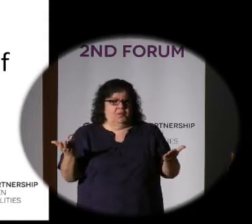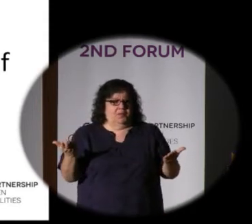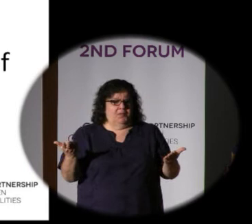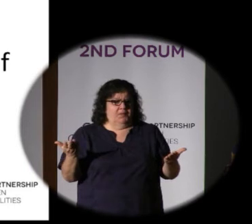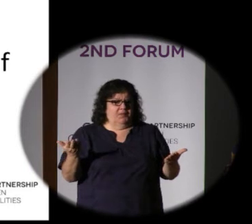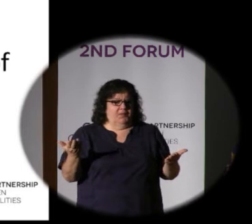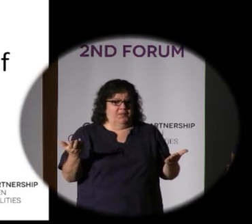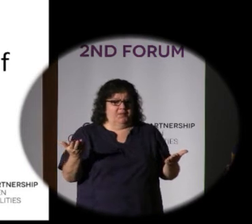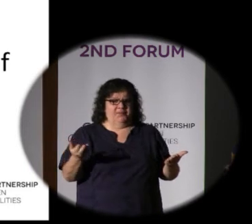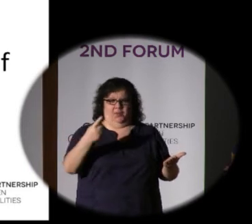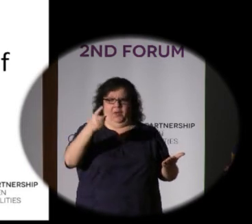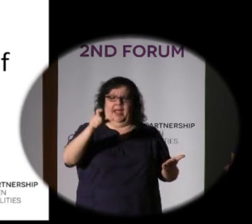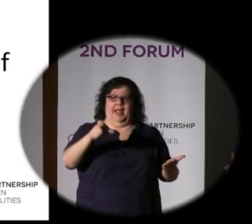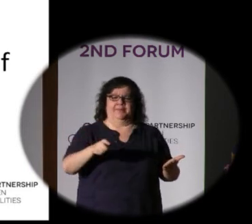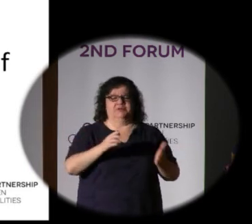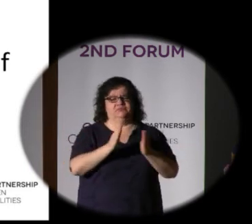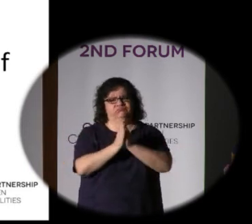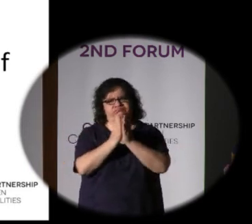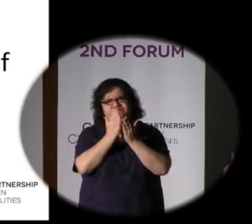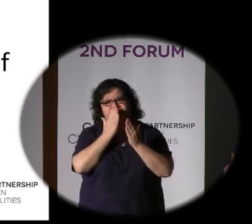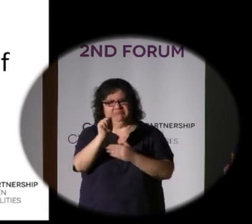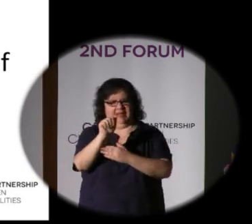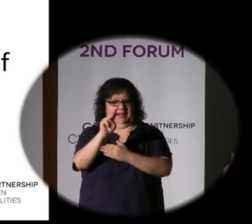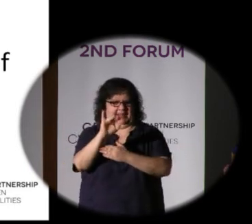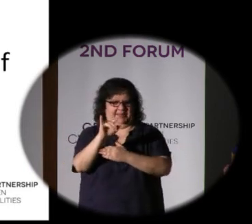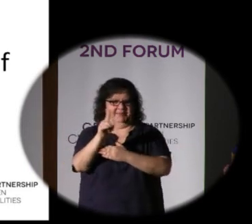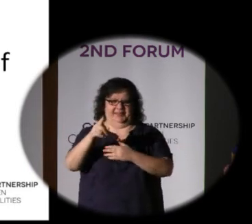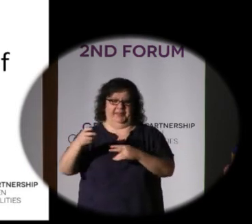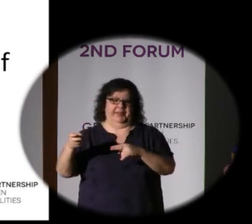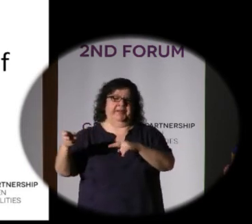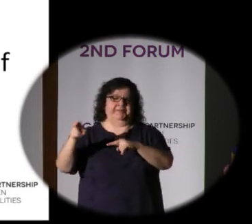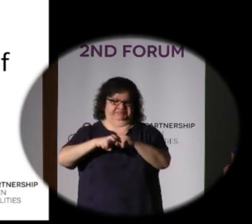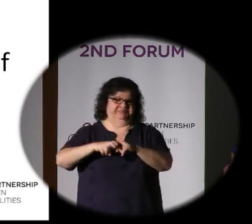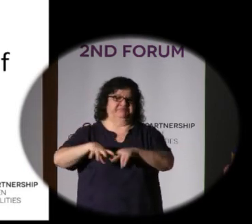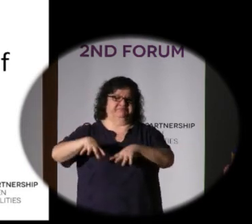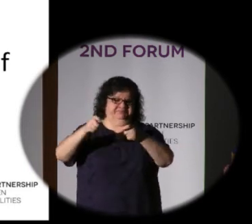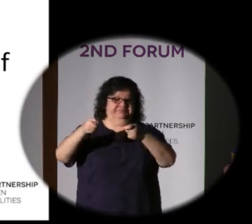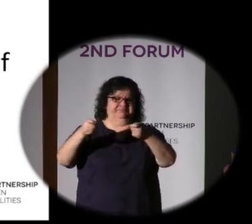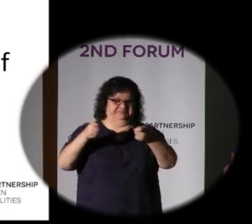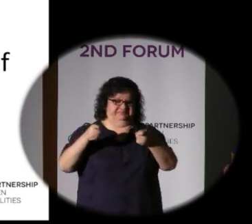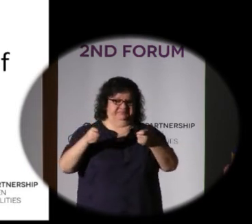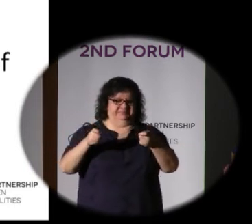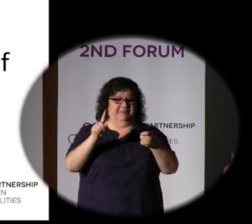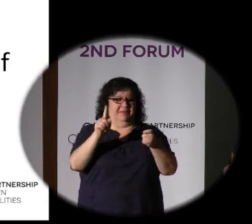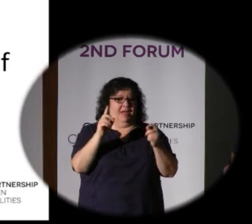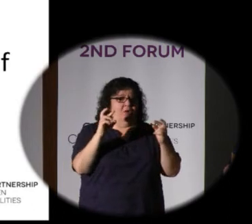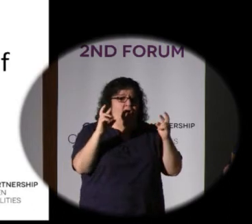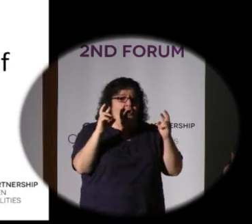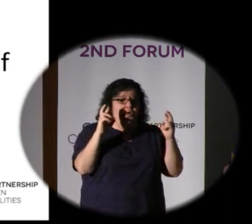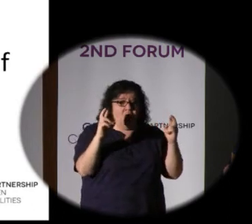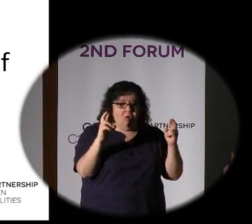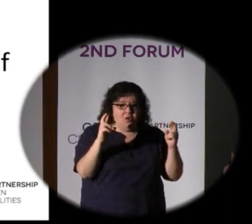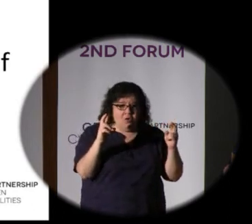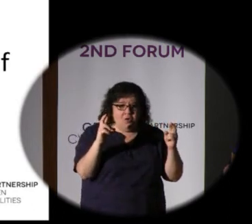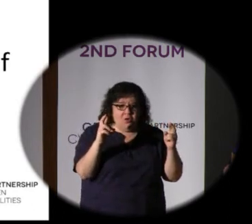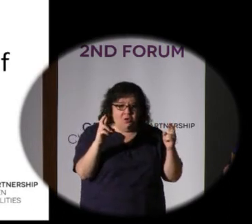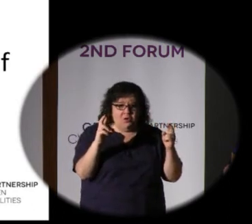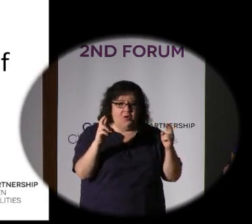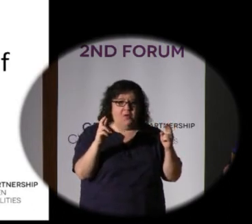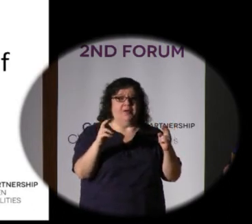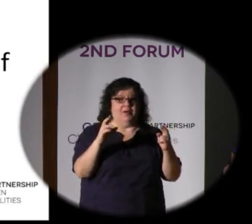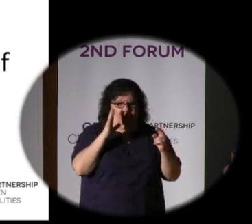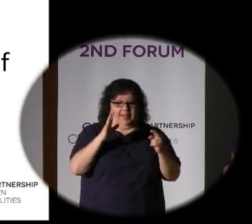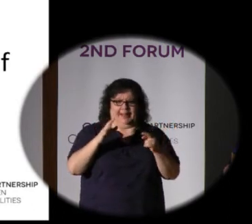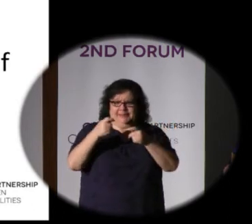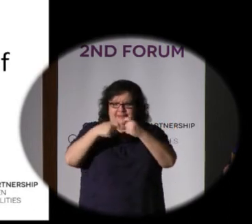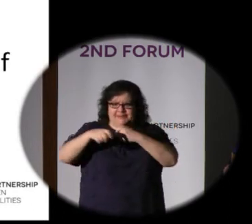identified somebody who's willing to take things forward in the coming year, Cindy from Spoon Foundation, and there's going to be a meeting tomorrow really to cement